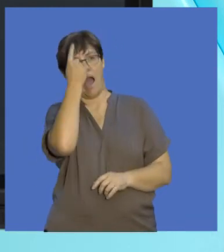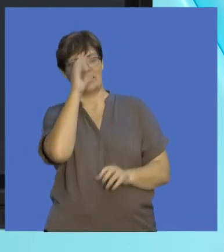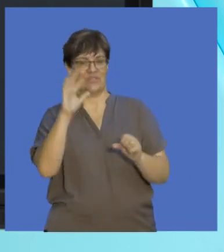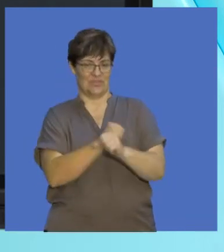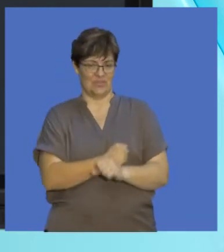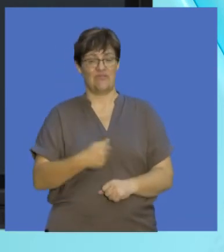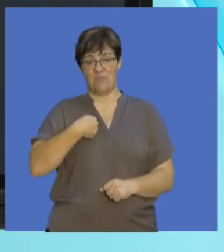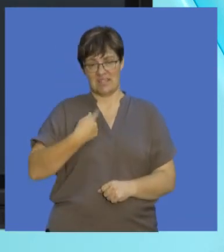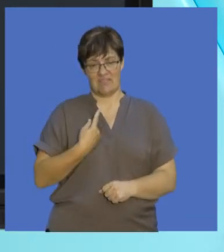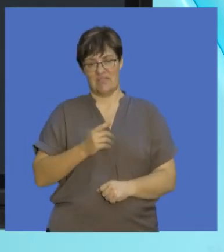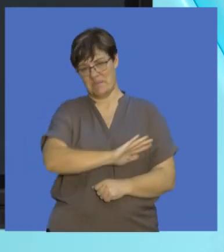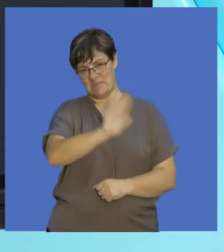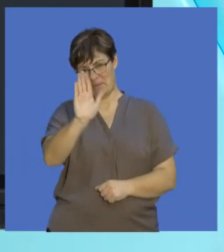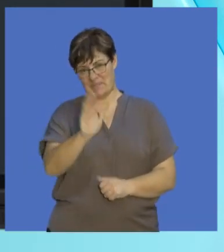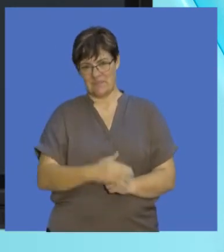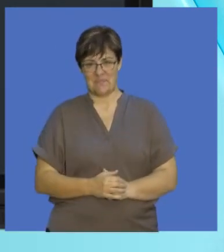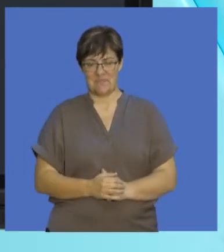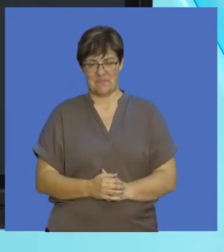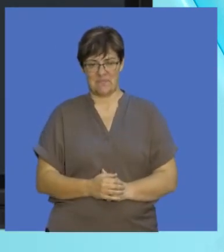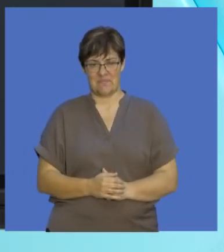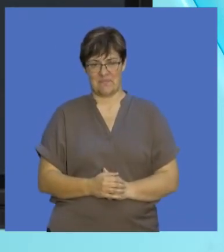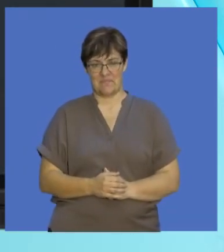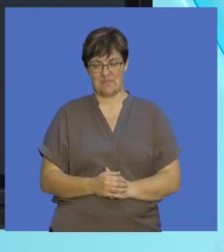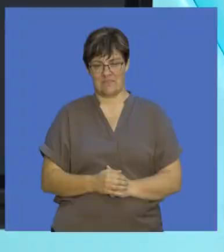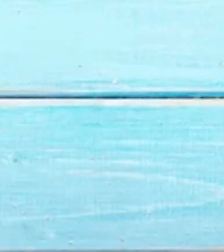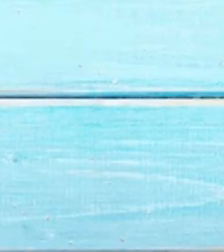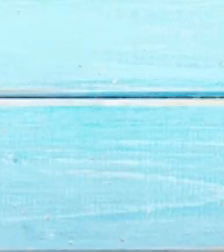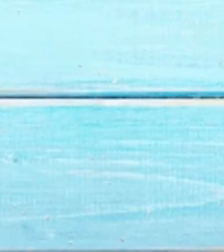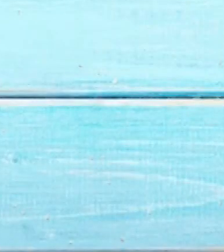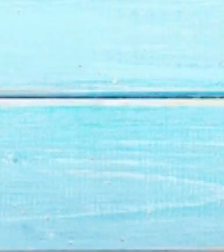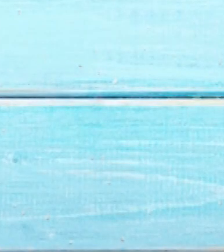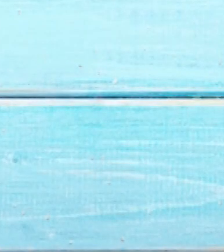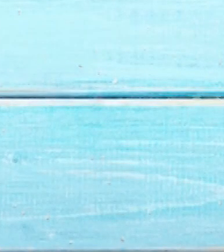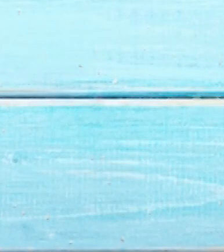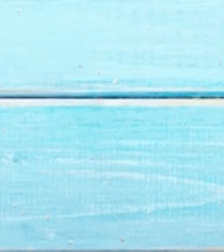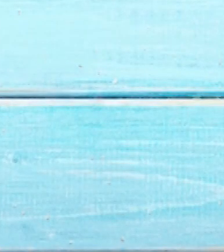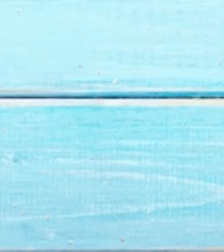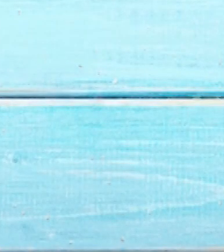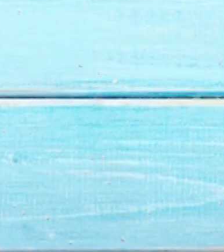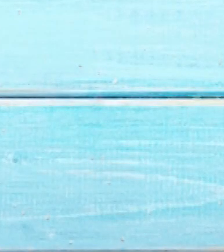current. Hopefully it made a lot of sense to you. From myself, it's cheers and bye-bye for now.